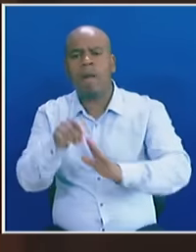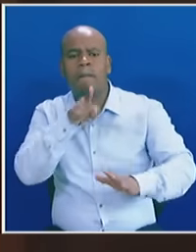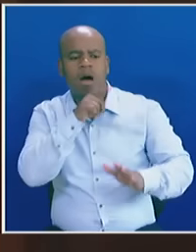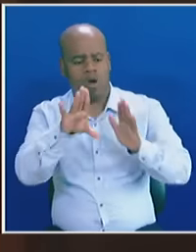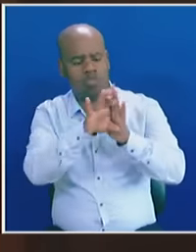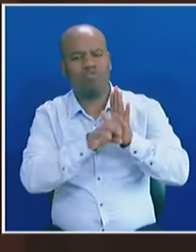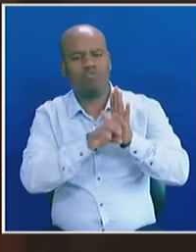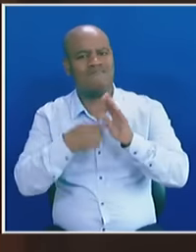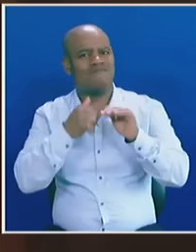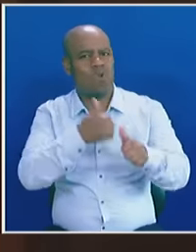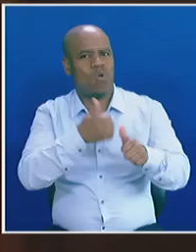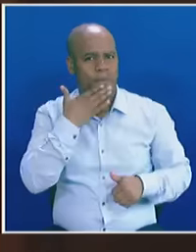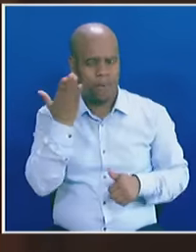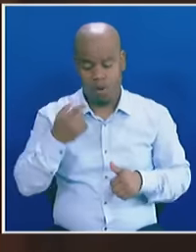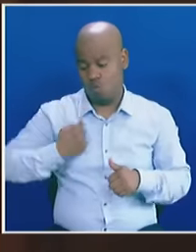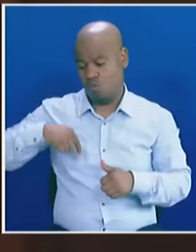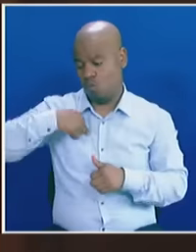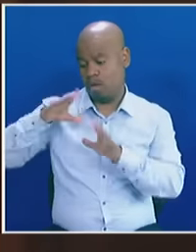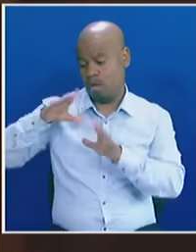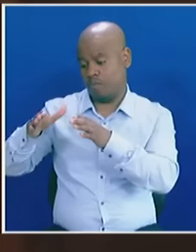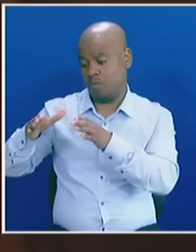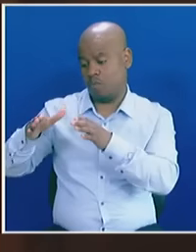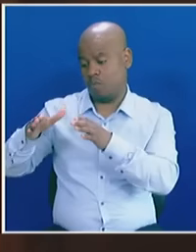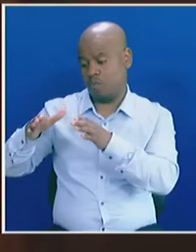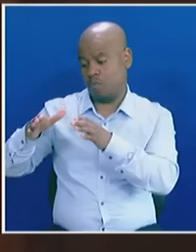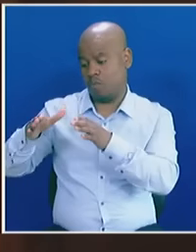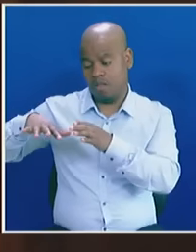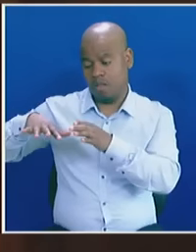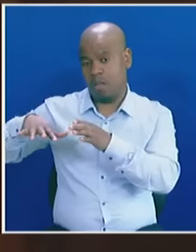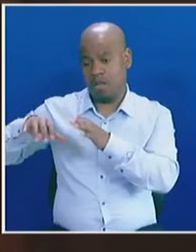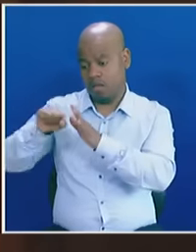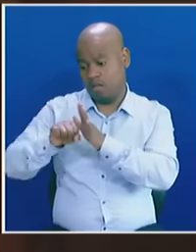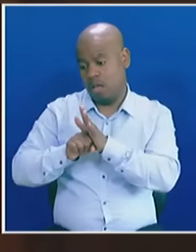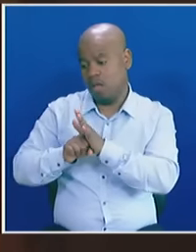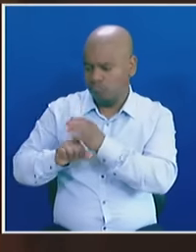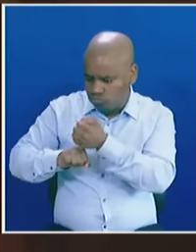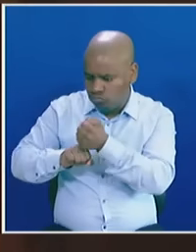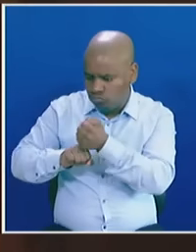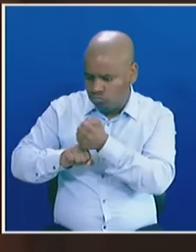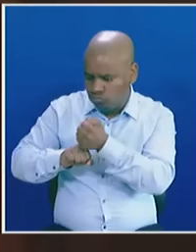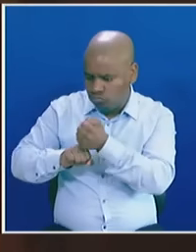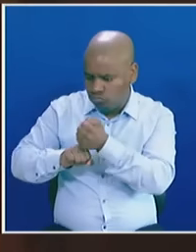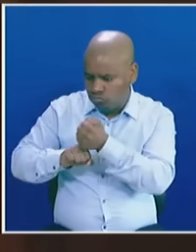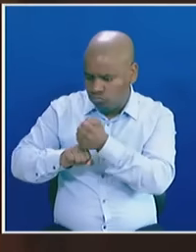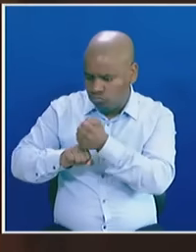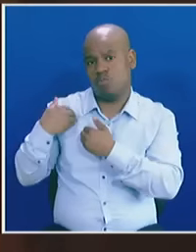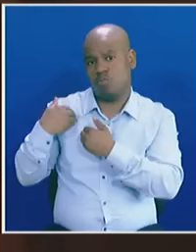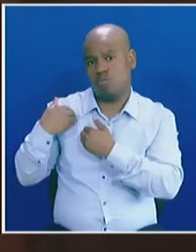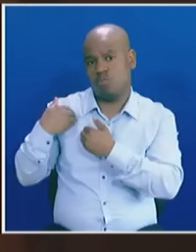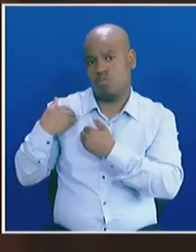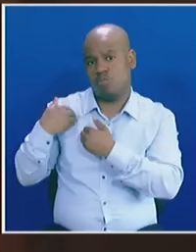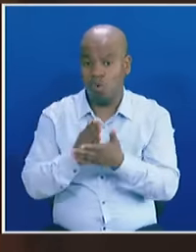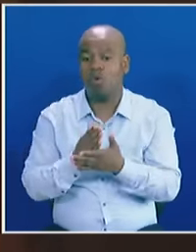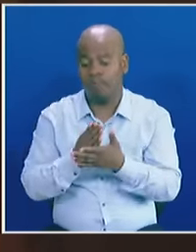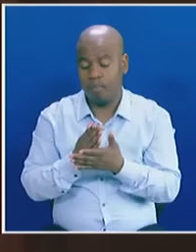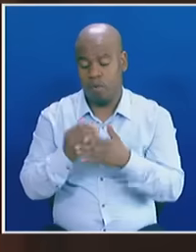security cluster of state, we have a responsibility to provide timely and dynamic intelligence to the state in a manner